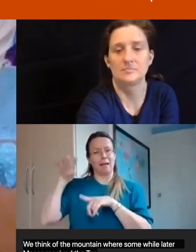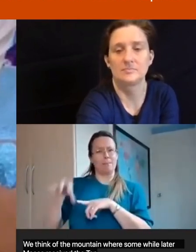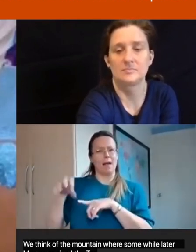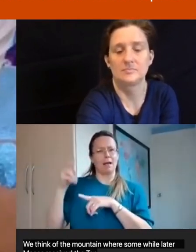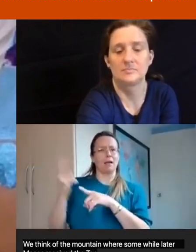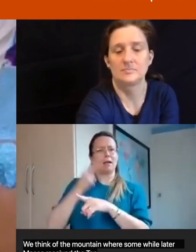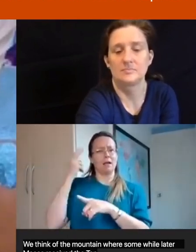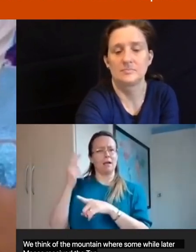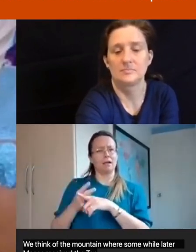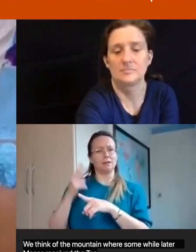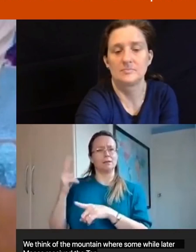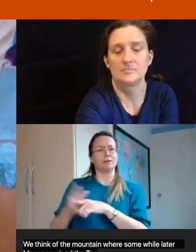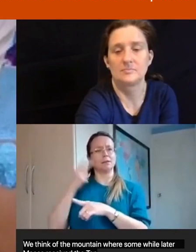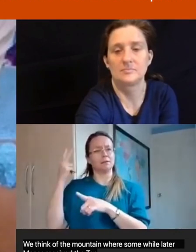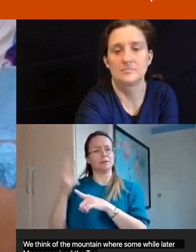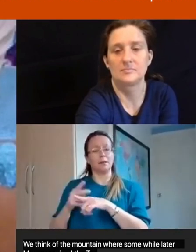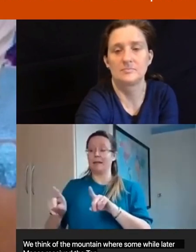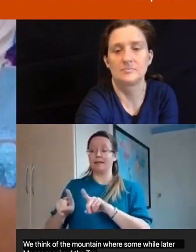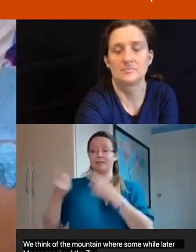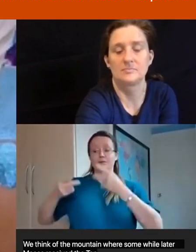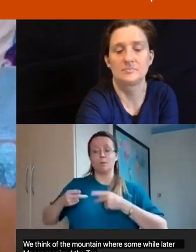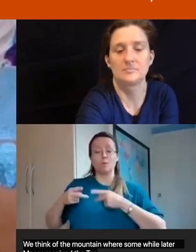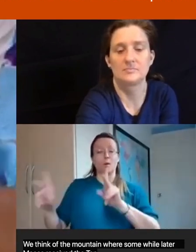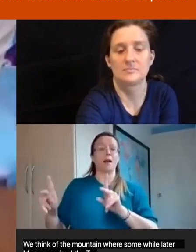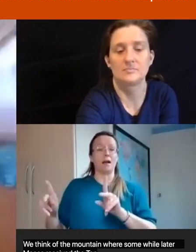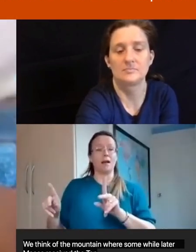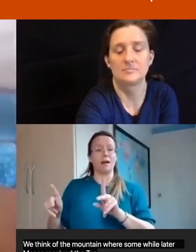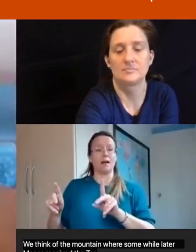our lives in a different guise.